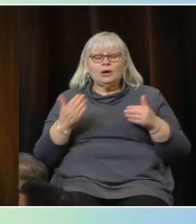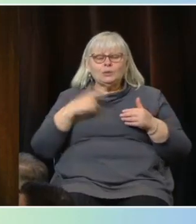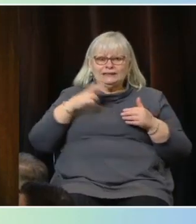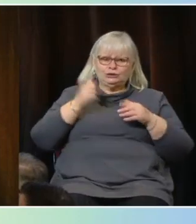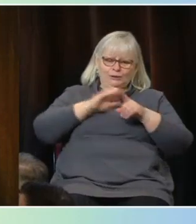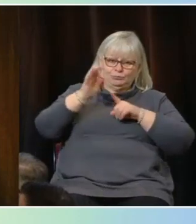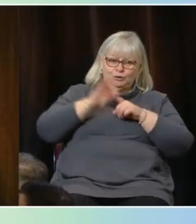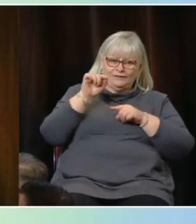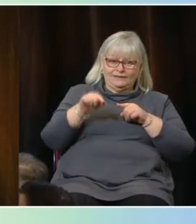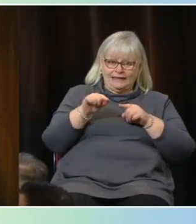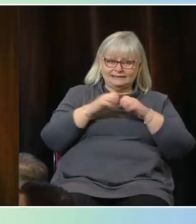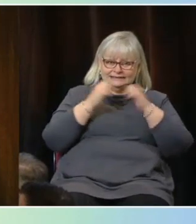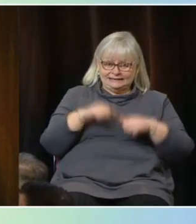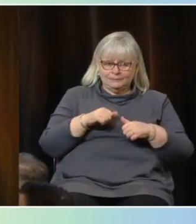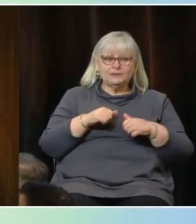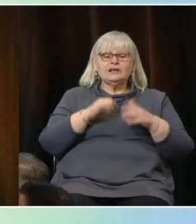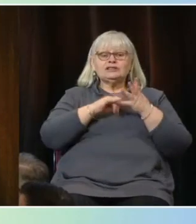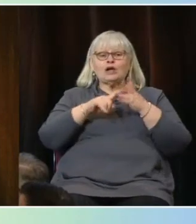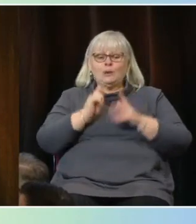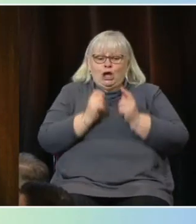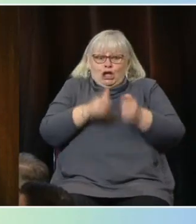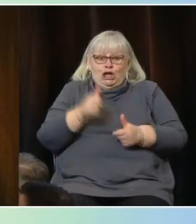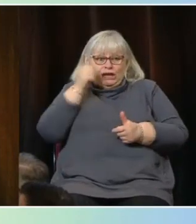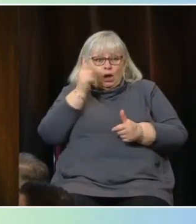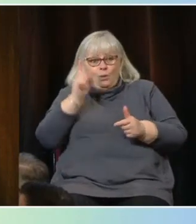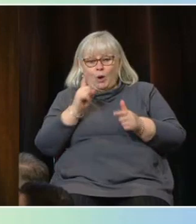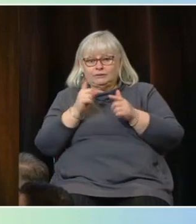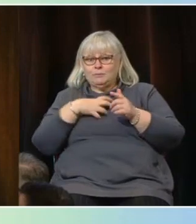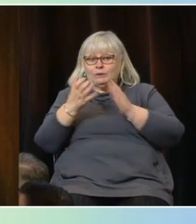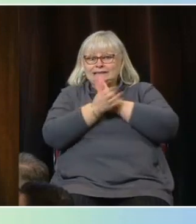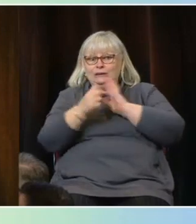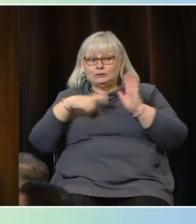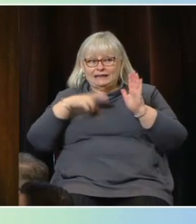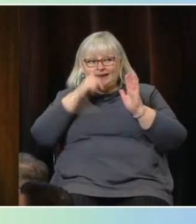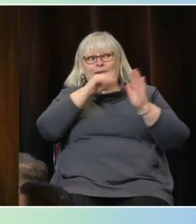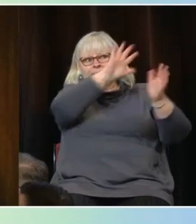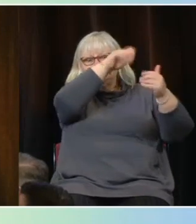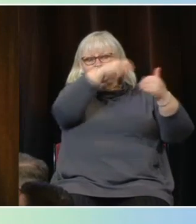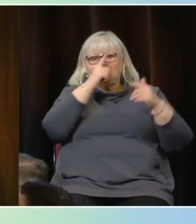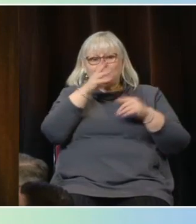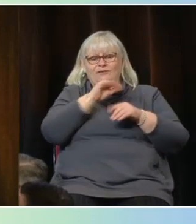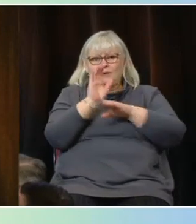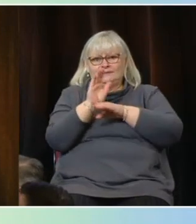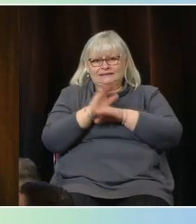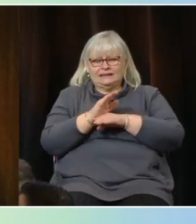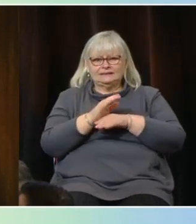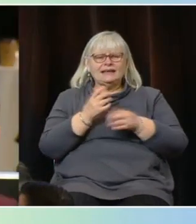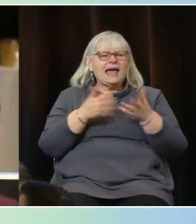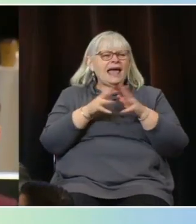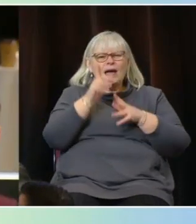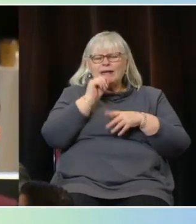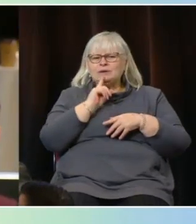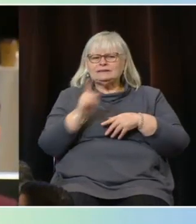system and the Australian Workforce finally what of our people how do we encourage workers to be bold